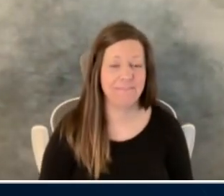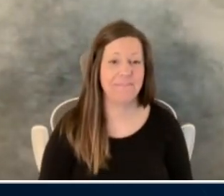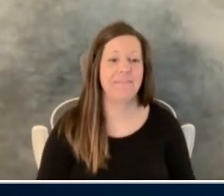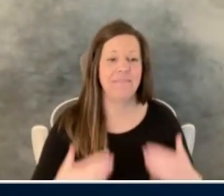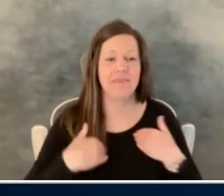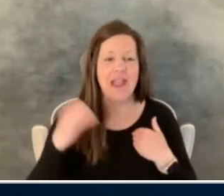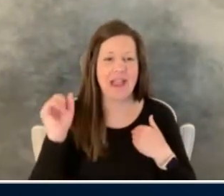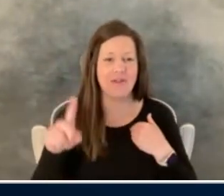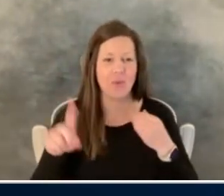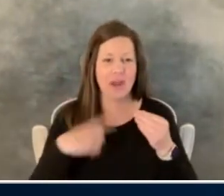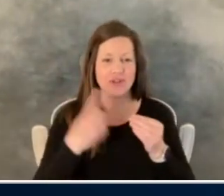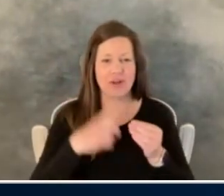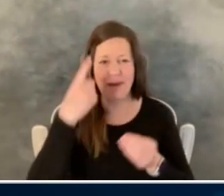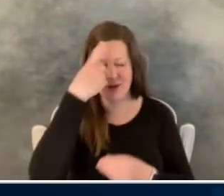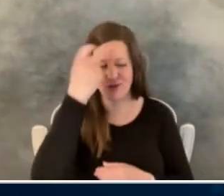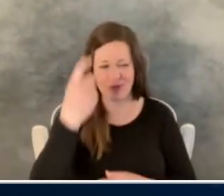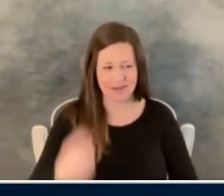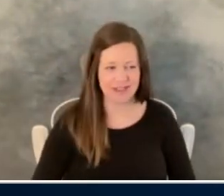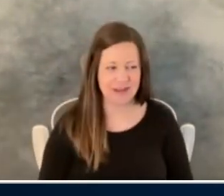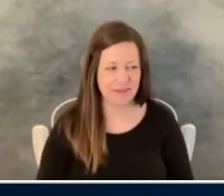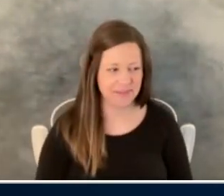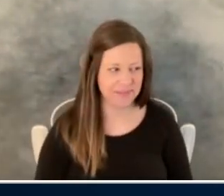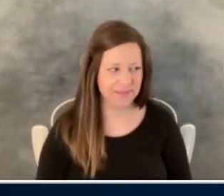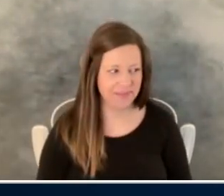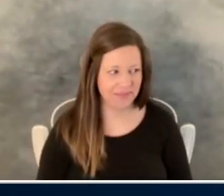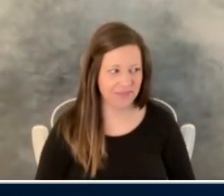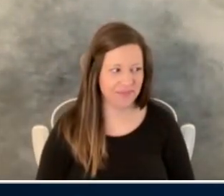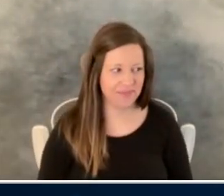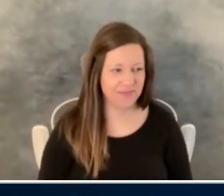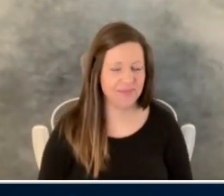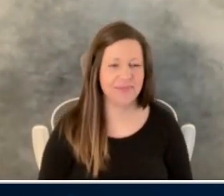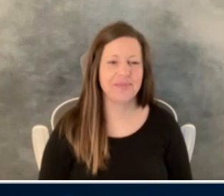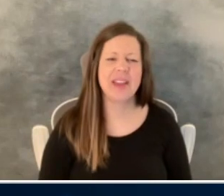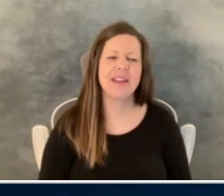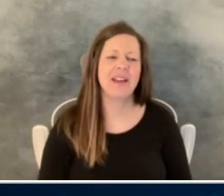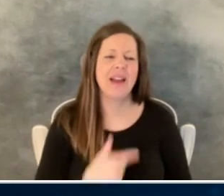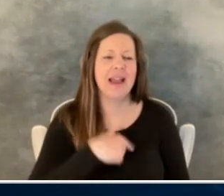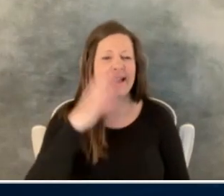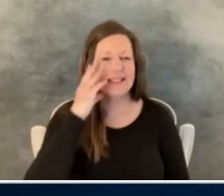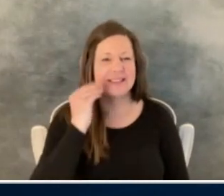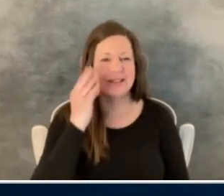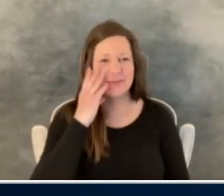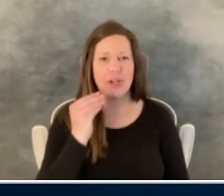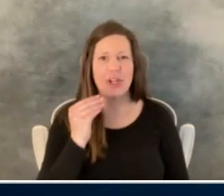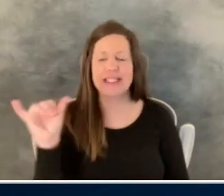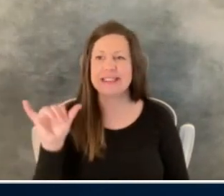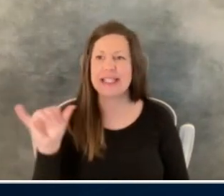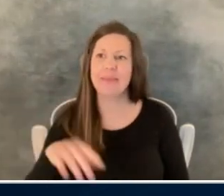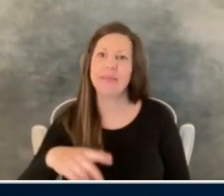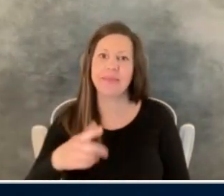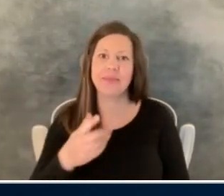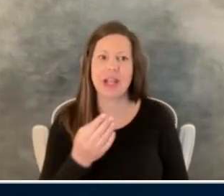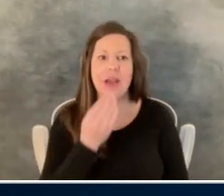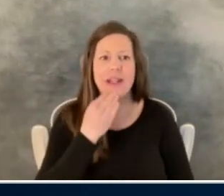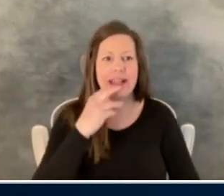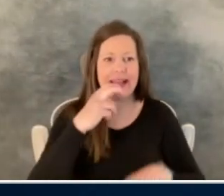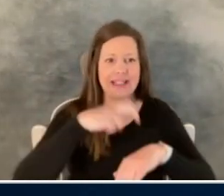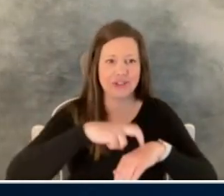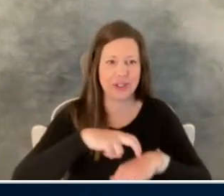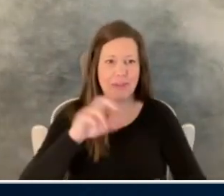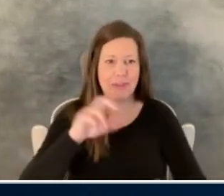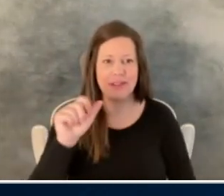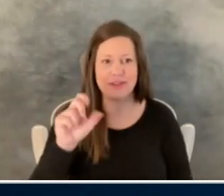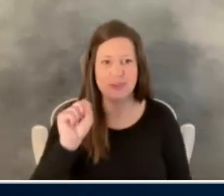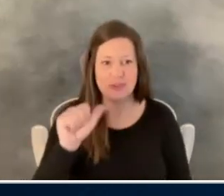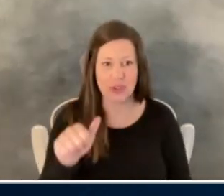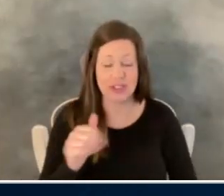dreams. Yes. I noticed that I went through this phase where I liked eating chips and salsa right before bed. Don't judge me. I just really would